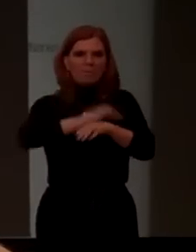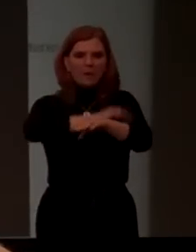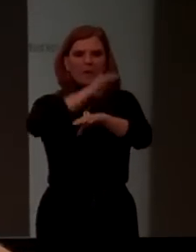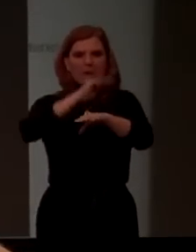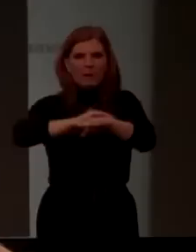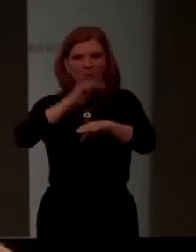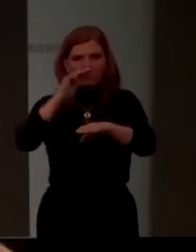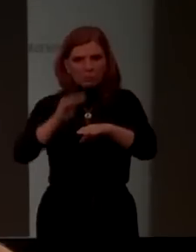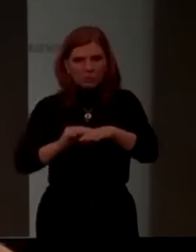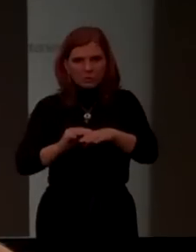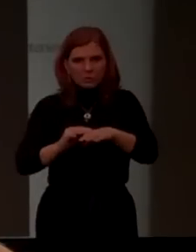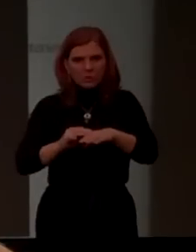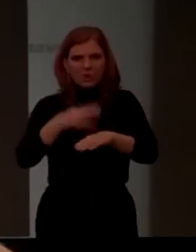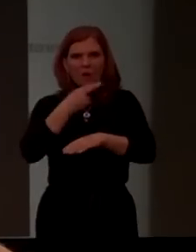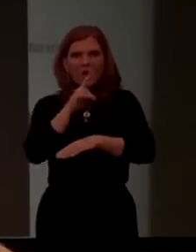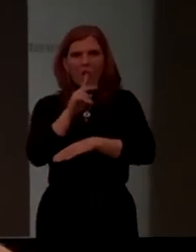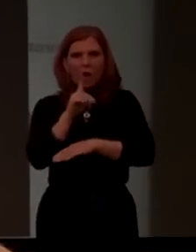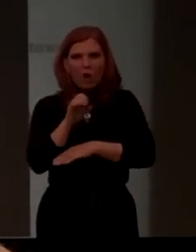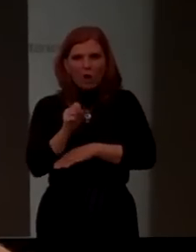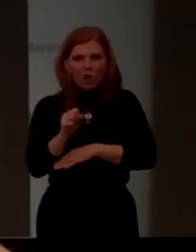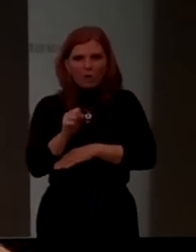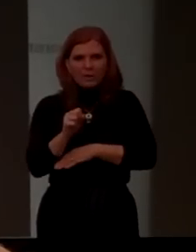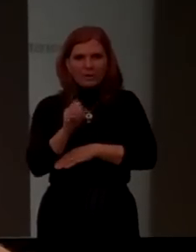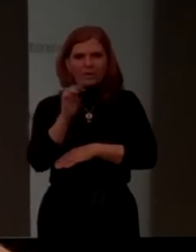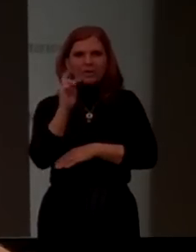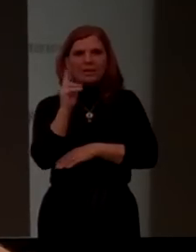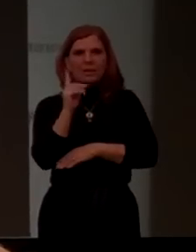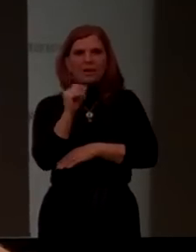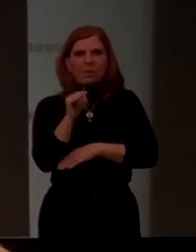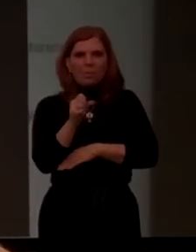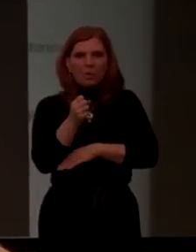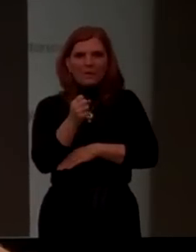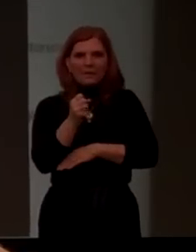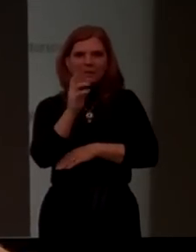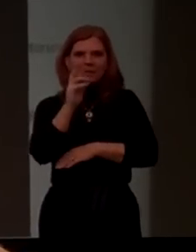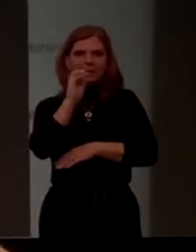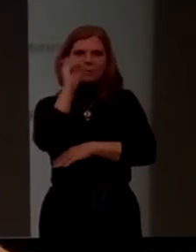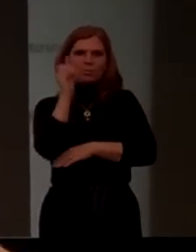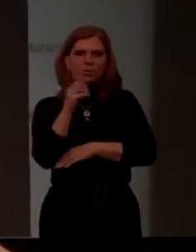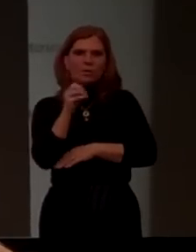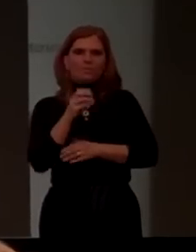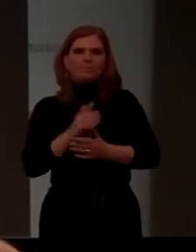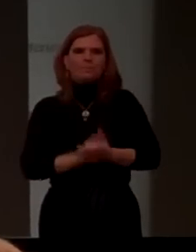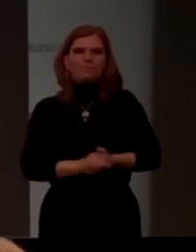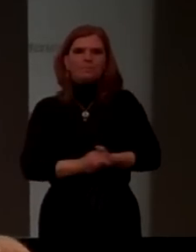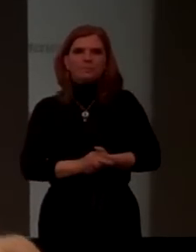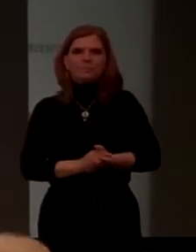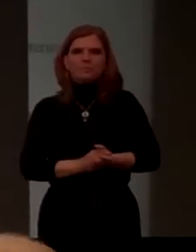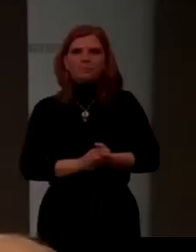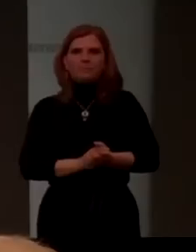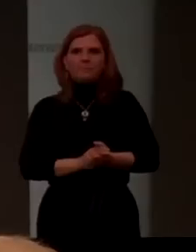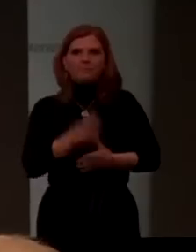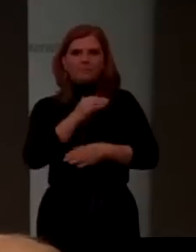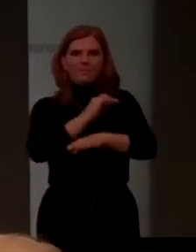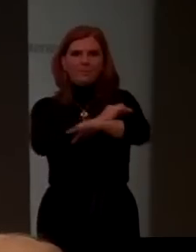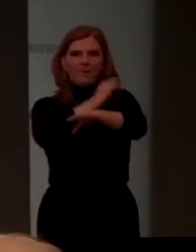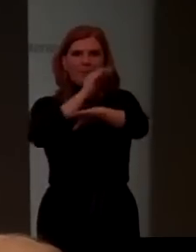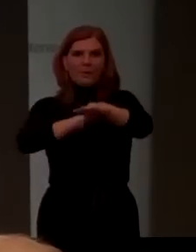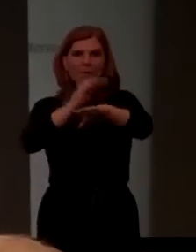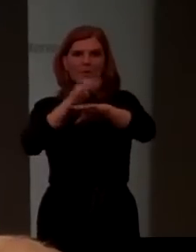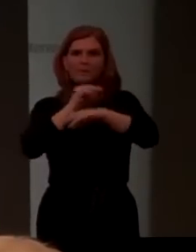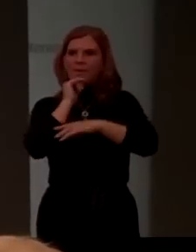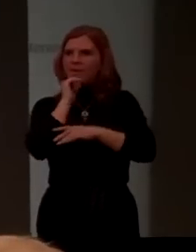McDonald's, Hardee's, than there are mining companies. 6%. And McDonald's isn't the